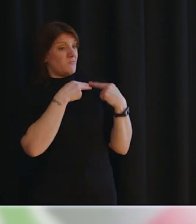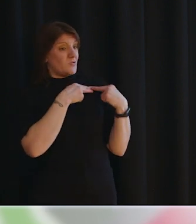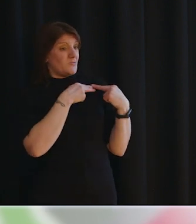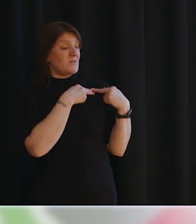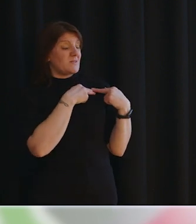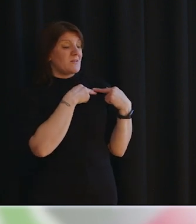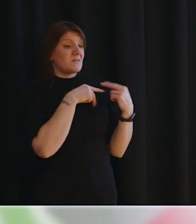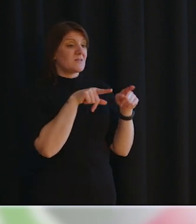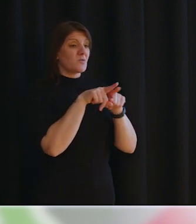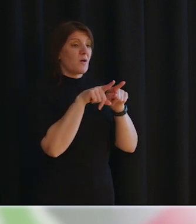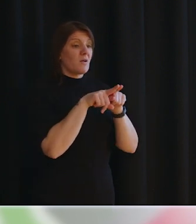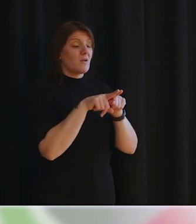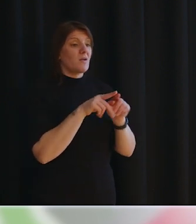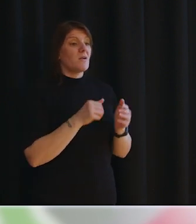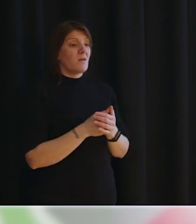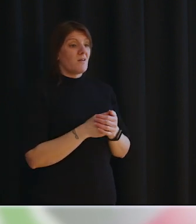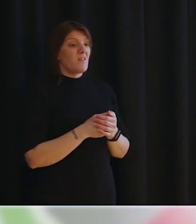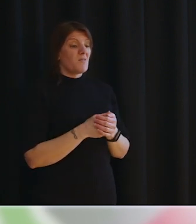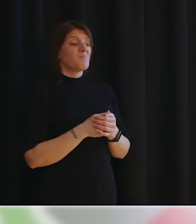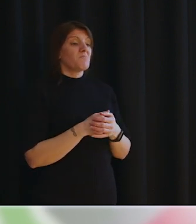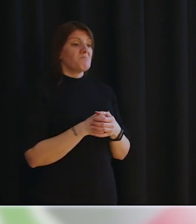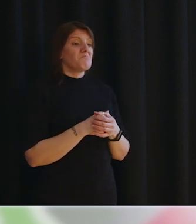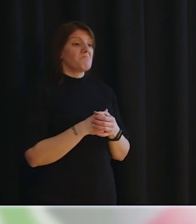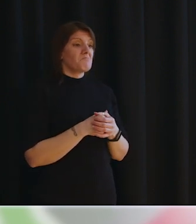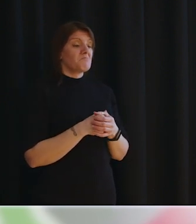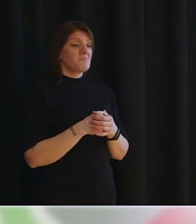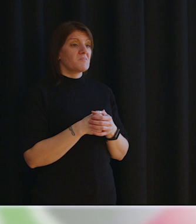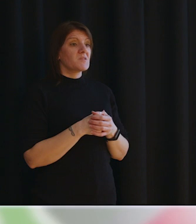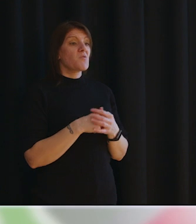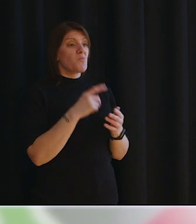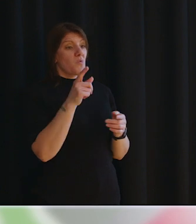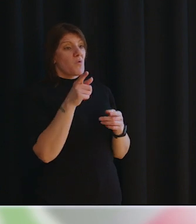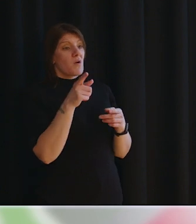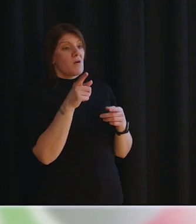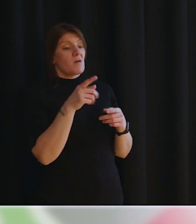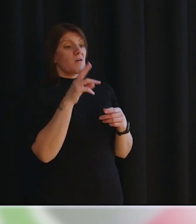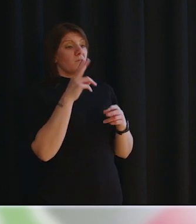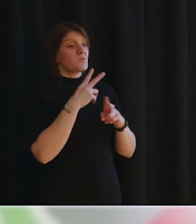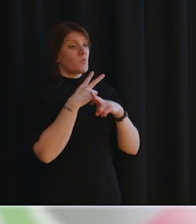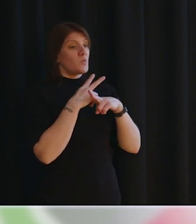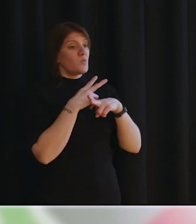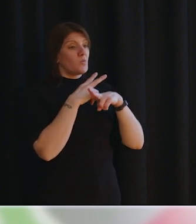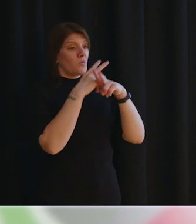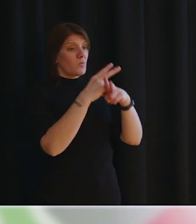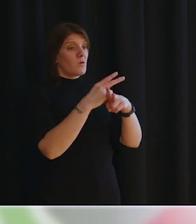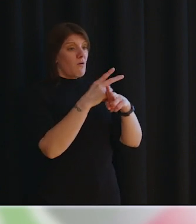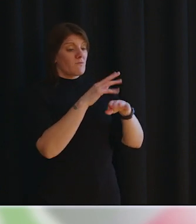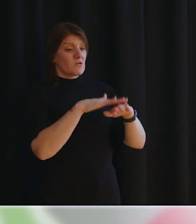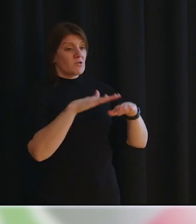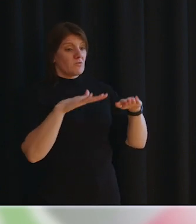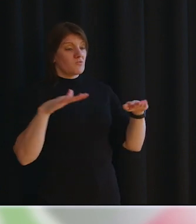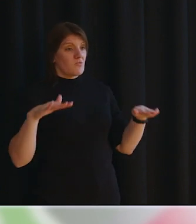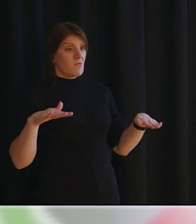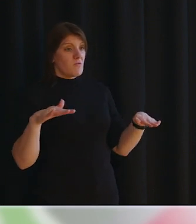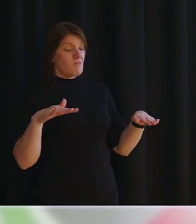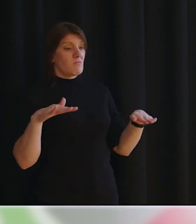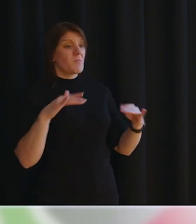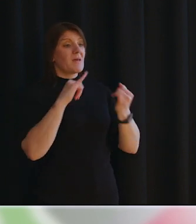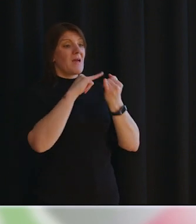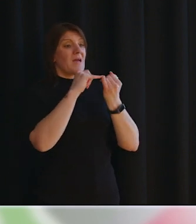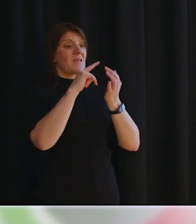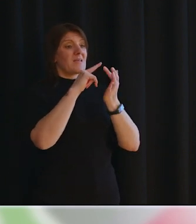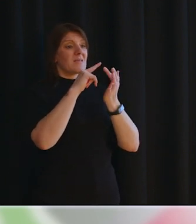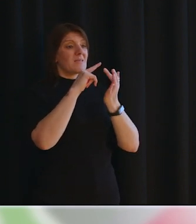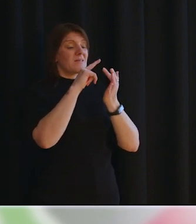because looked after children may well be on the SEN register as well, because they might need support with